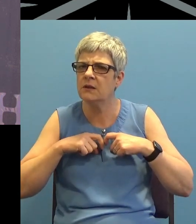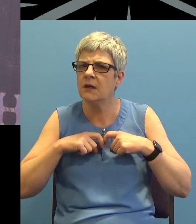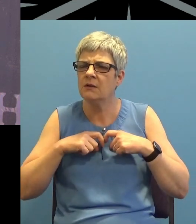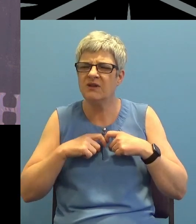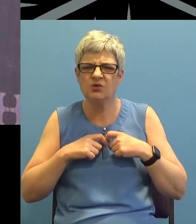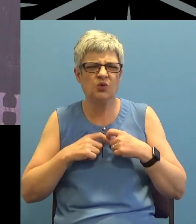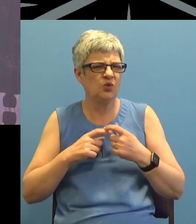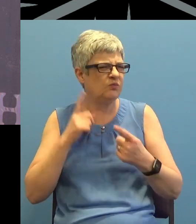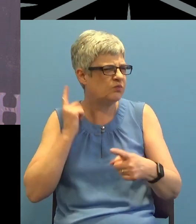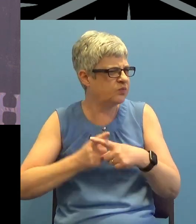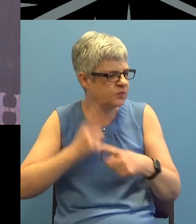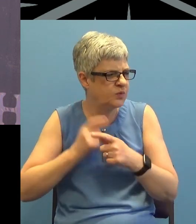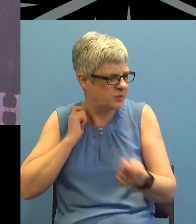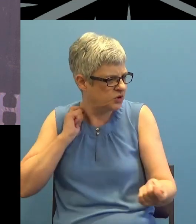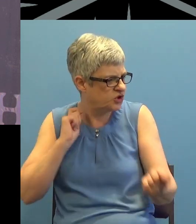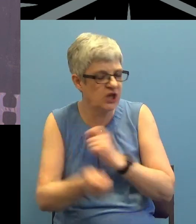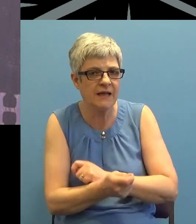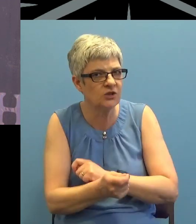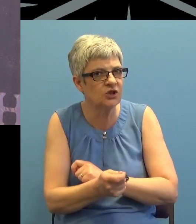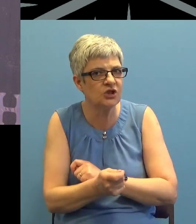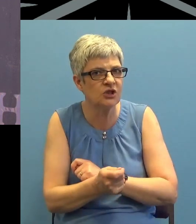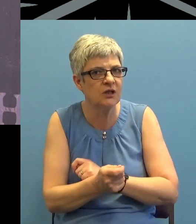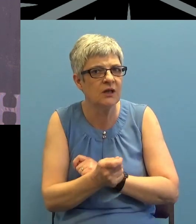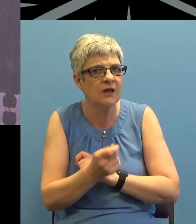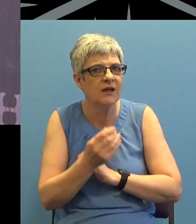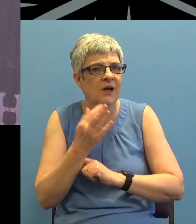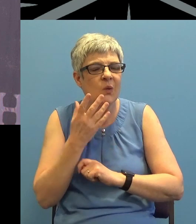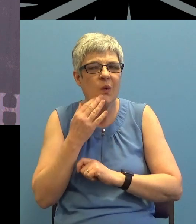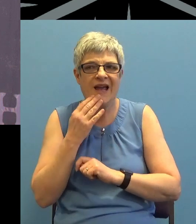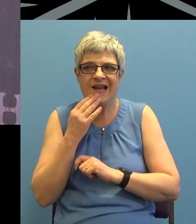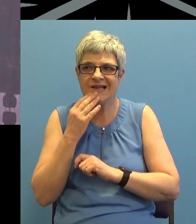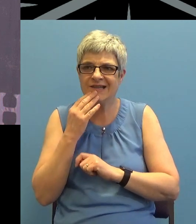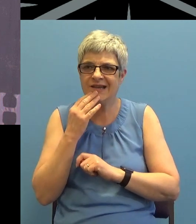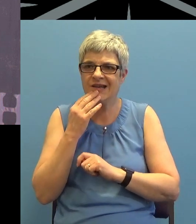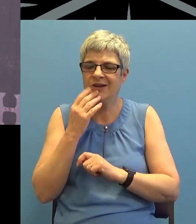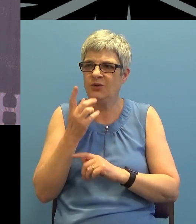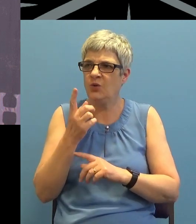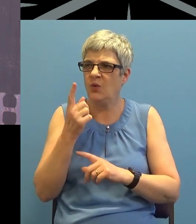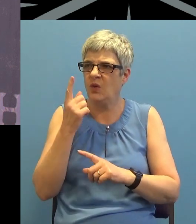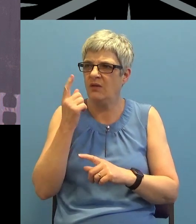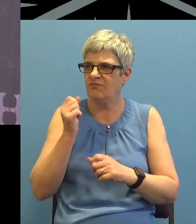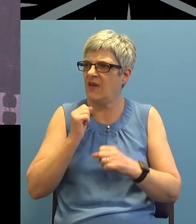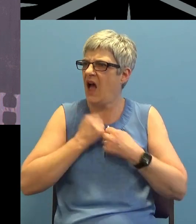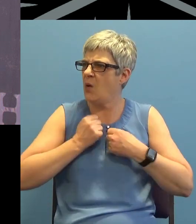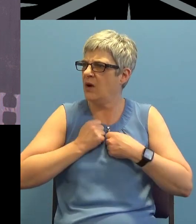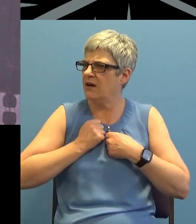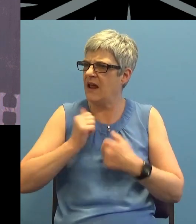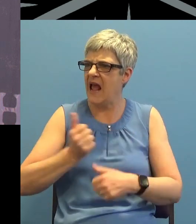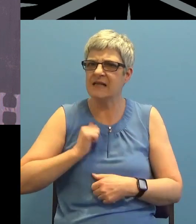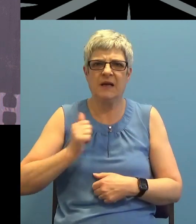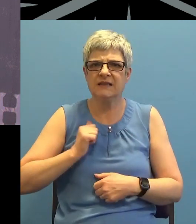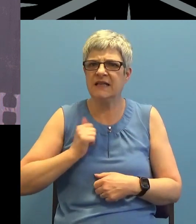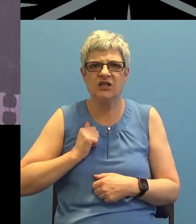that we can too quickly change our tune when you overturn our expectations.